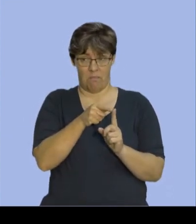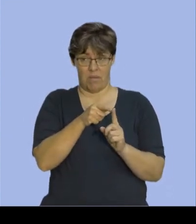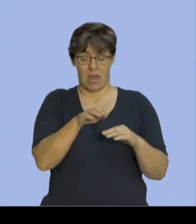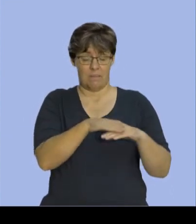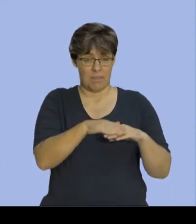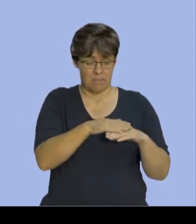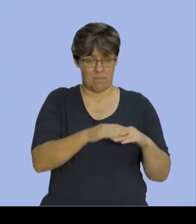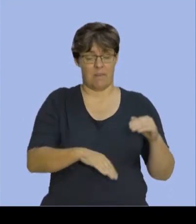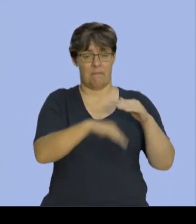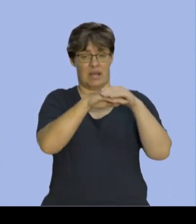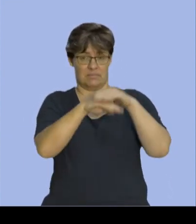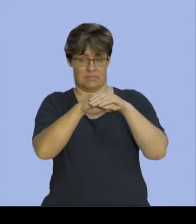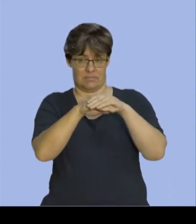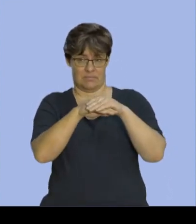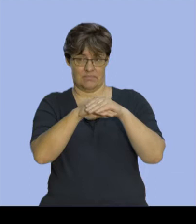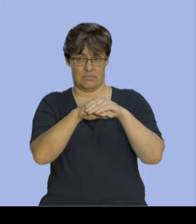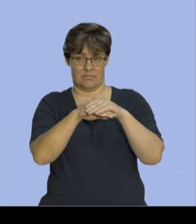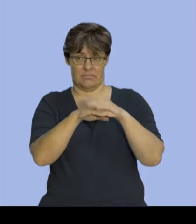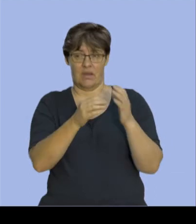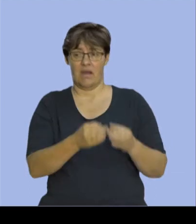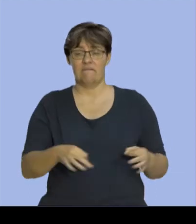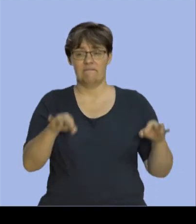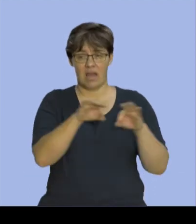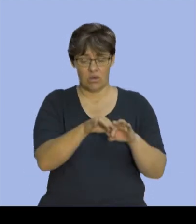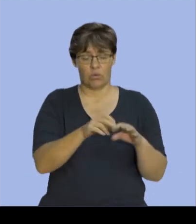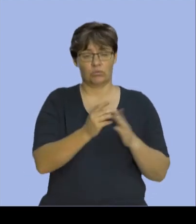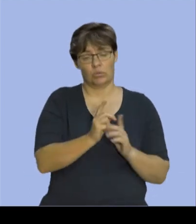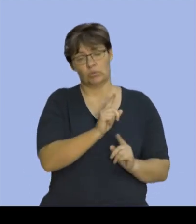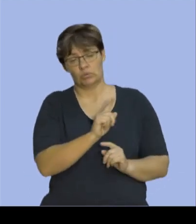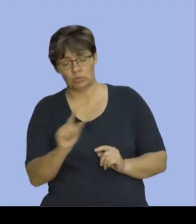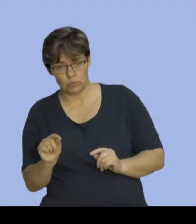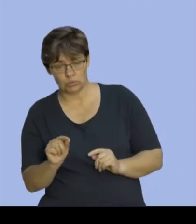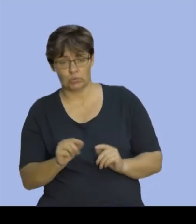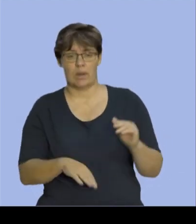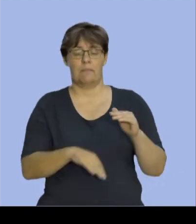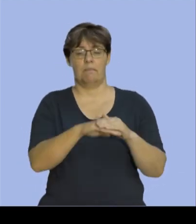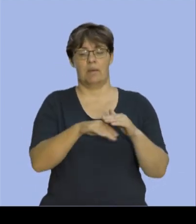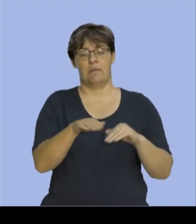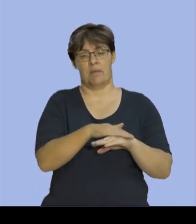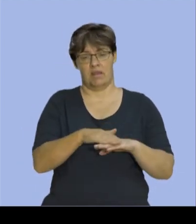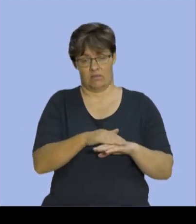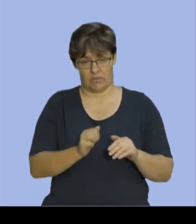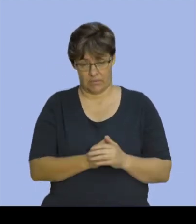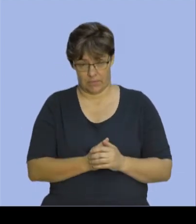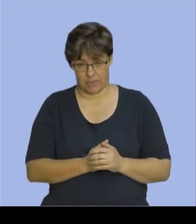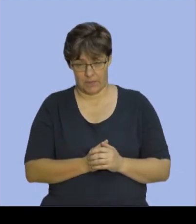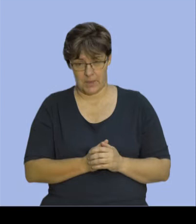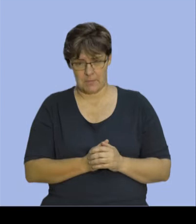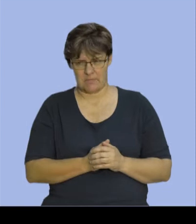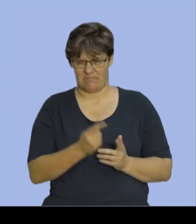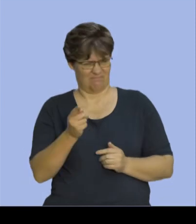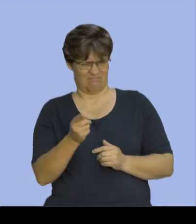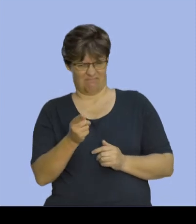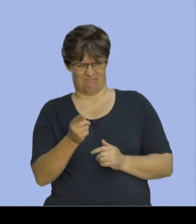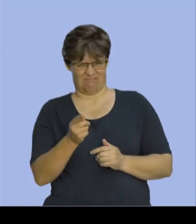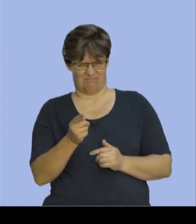the minimum and the maximum values to either the minimum or the maximum value. Now,